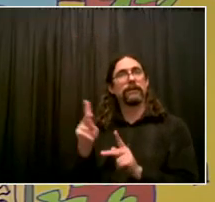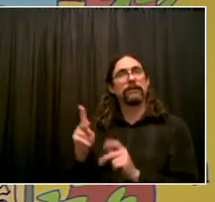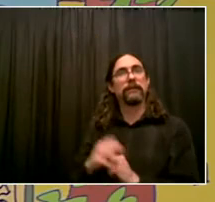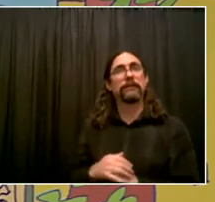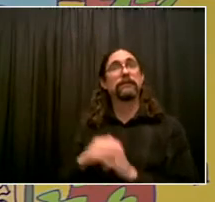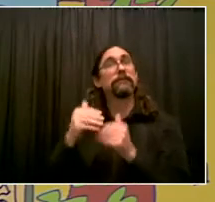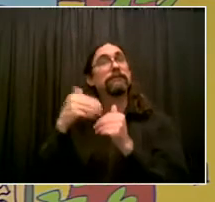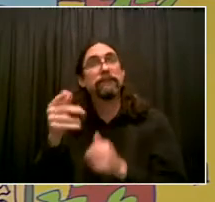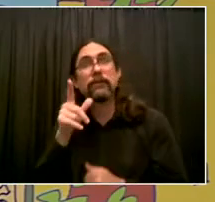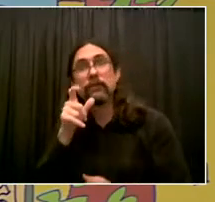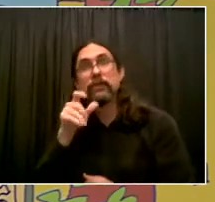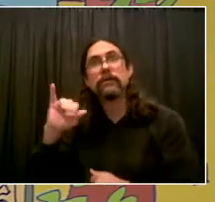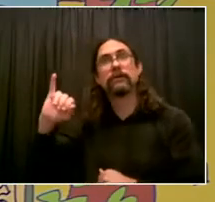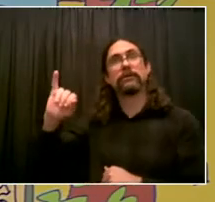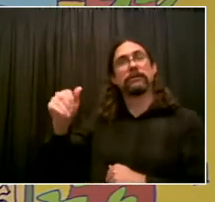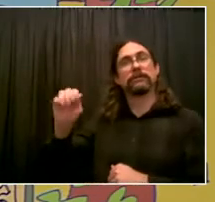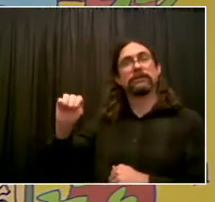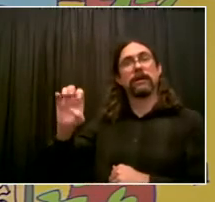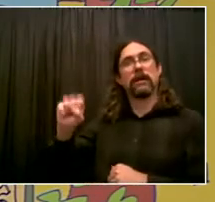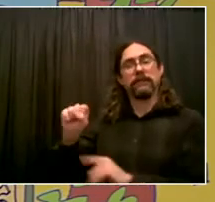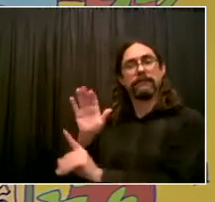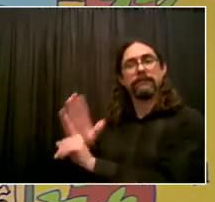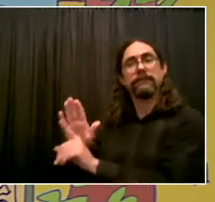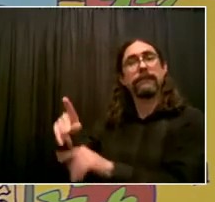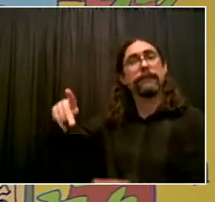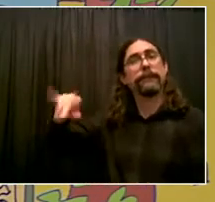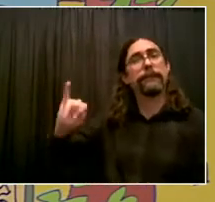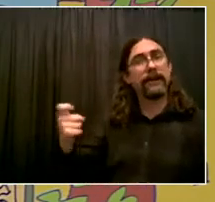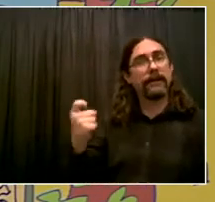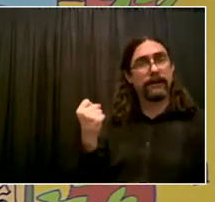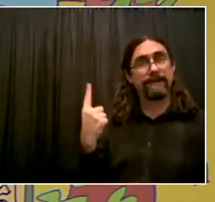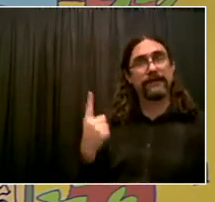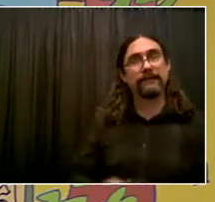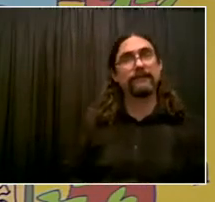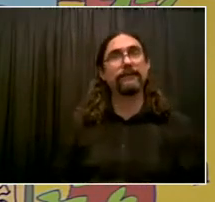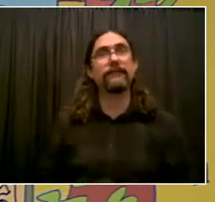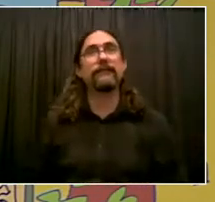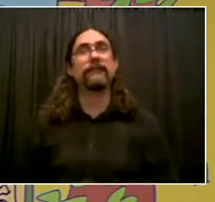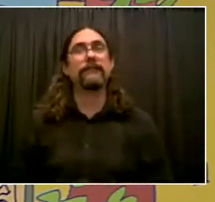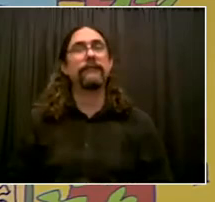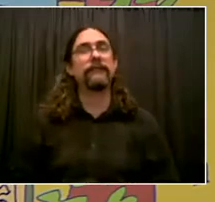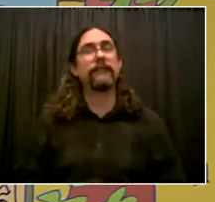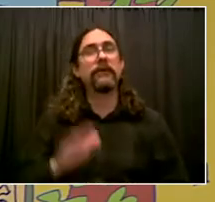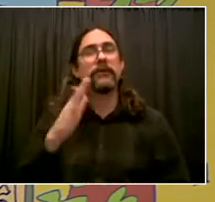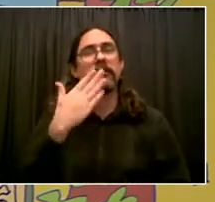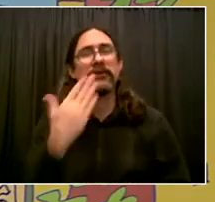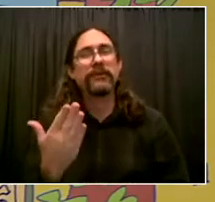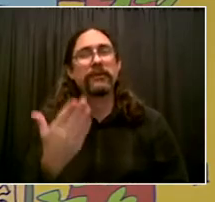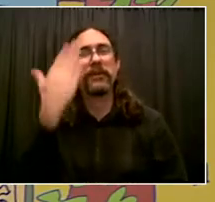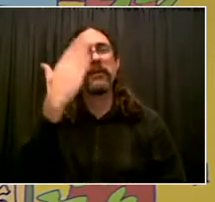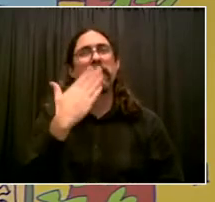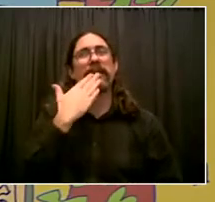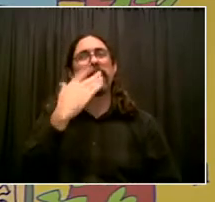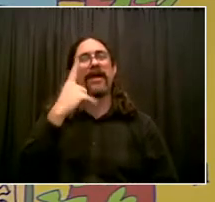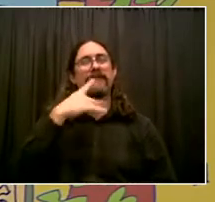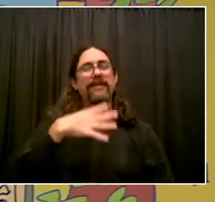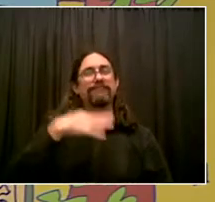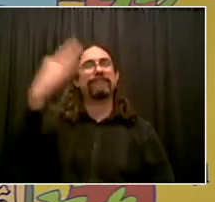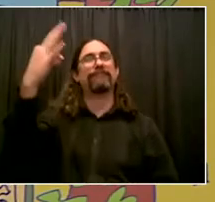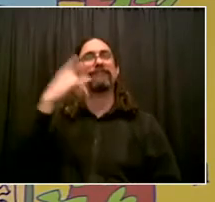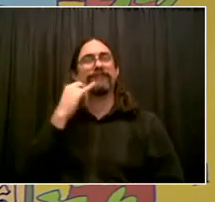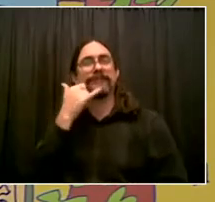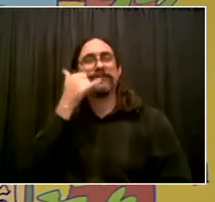Thanks very much for taking my call. Good morning, Mr. Mayor, and everyone on the call. Happy Monday. Happy Monday, James. How are you feeling?